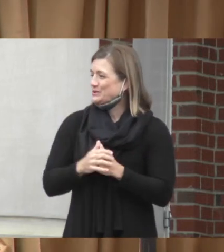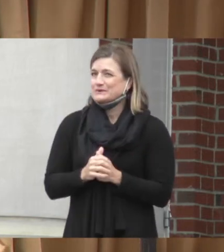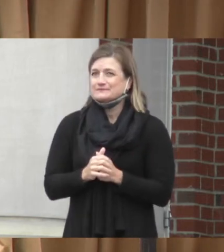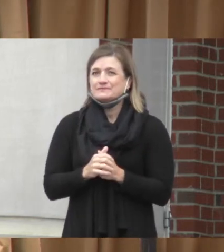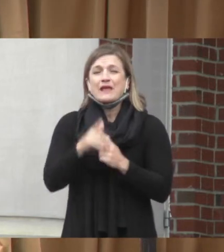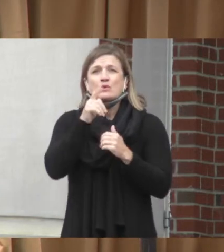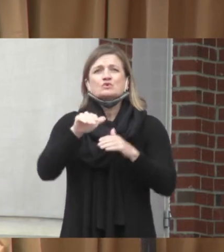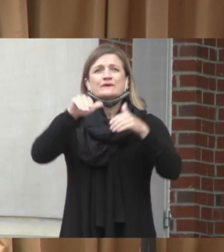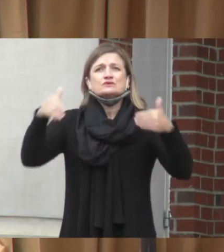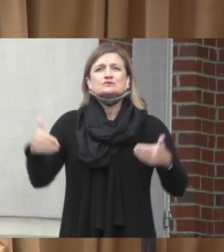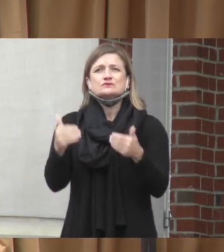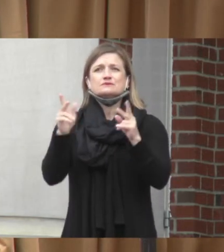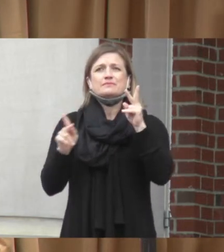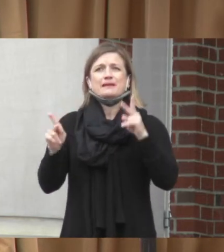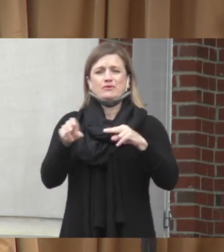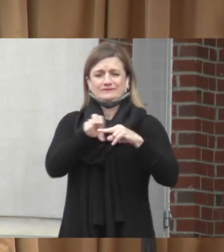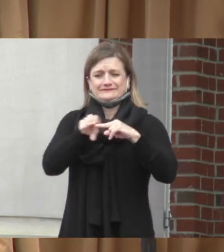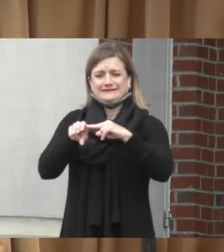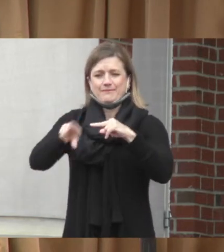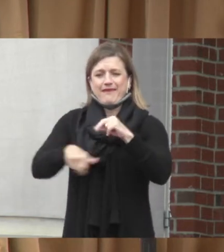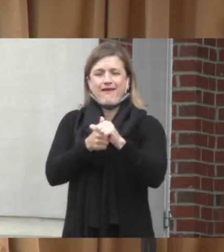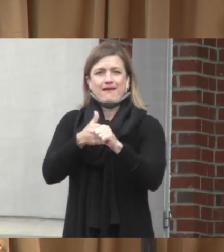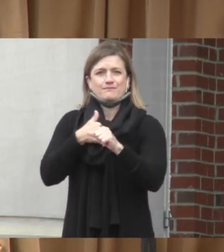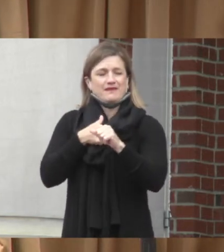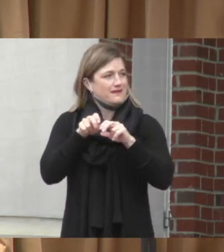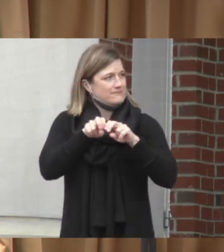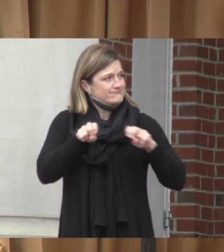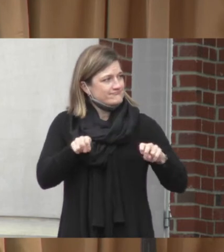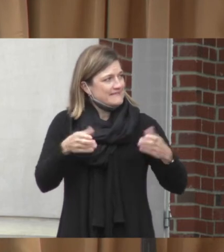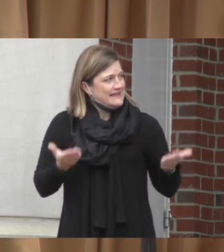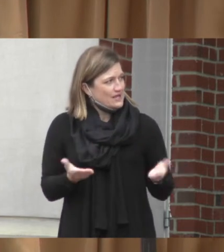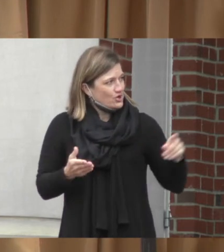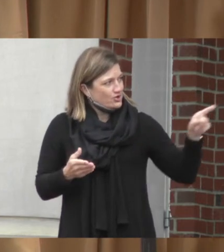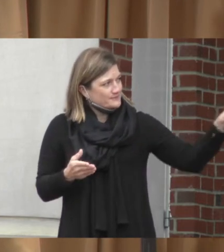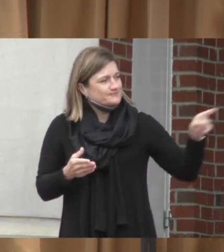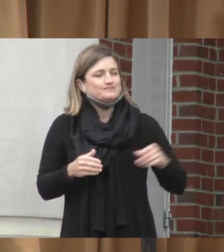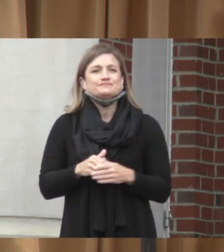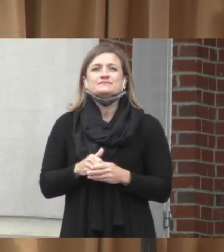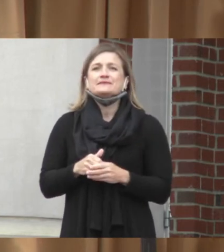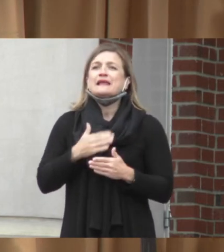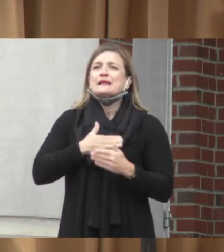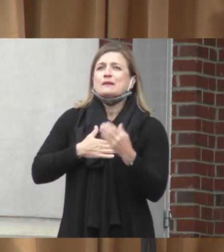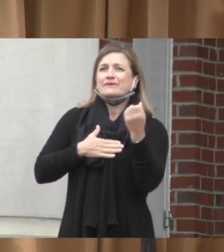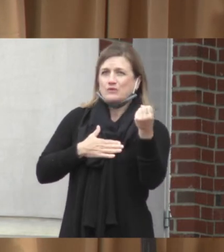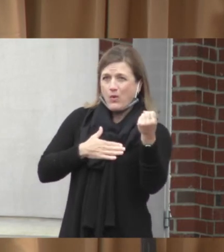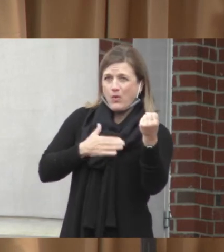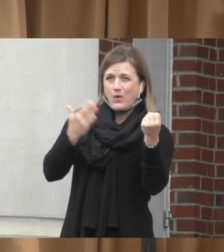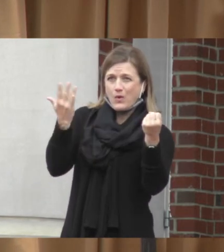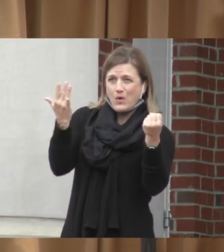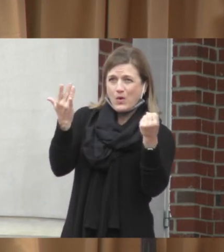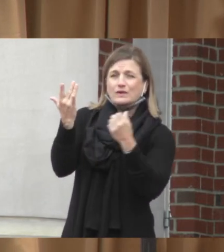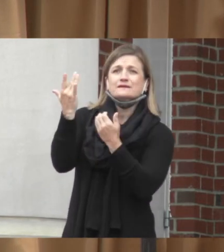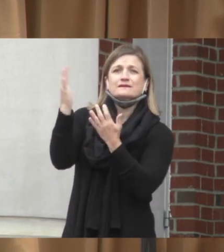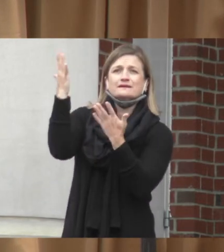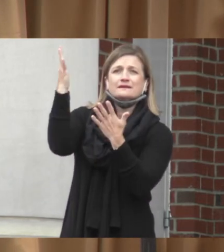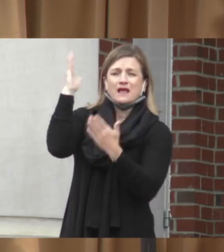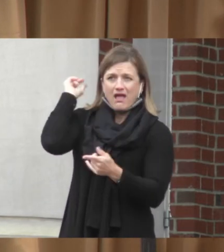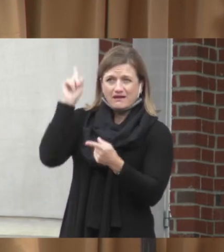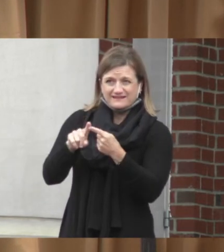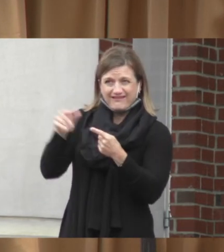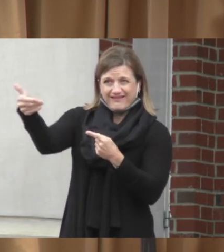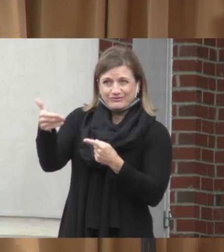introduce those who are seated behind me on stage. Please hold your applause until they've all been